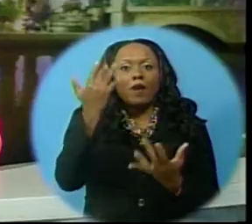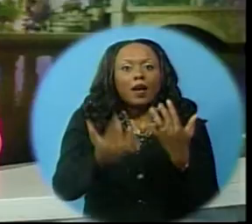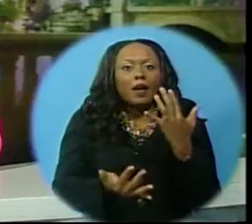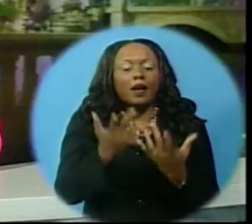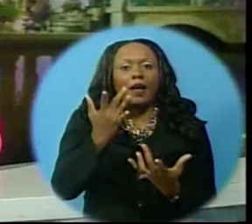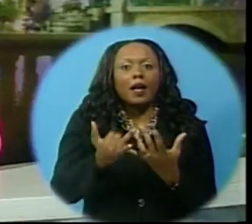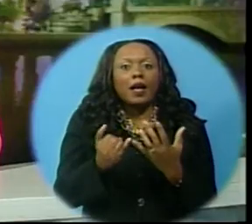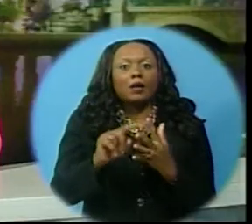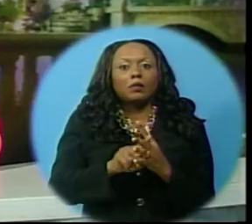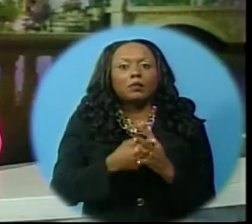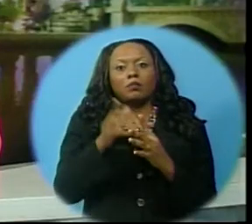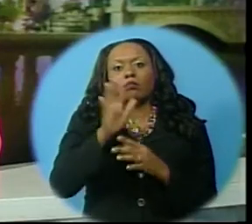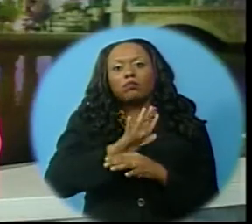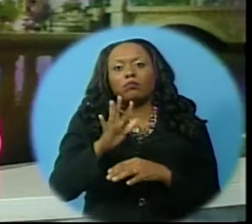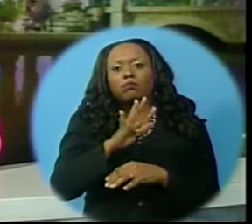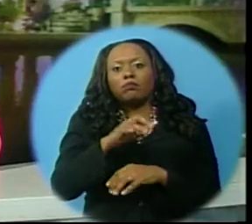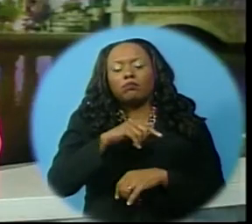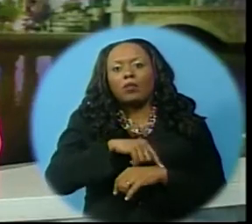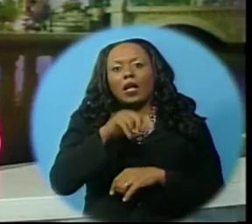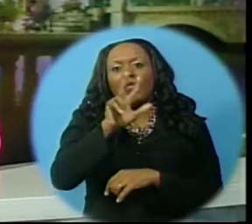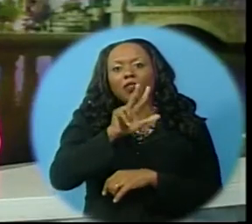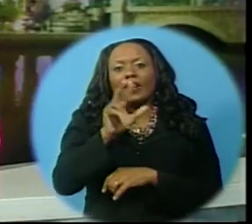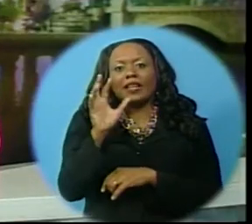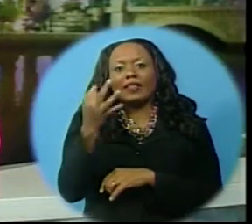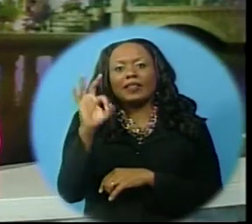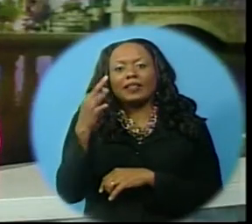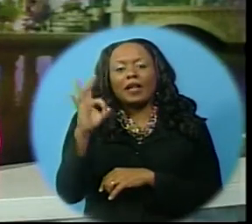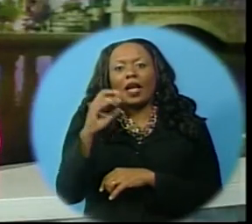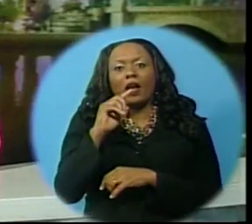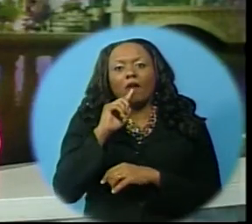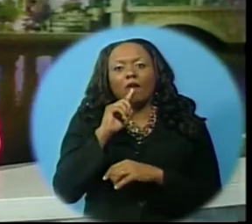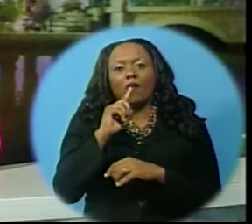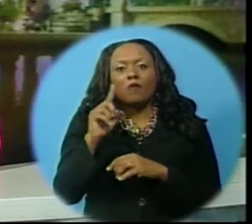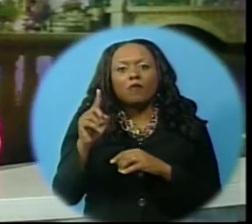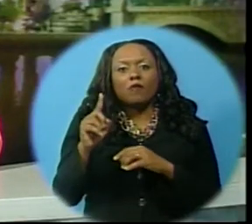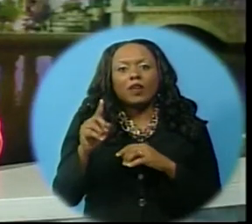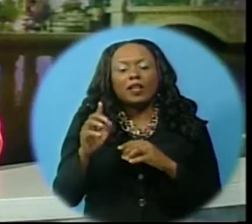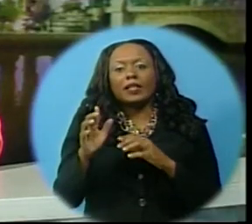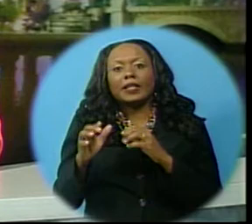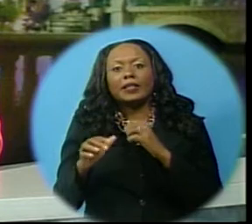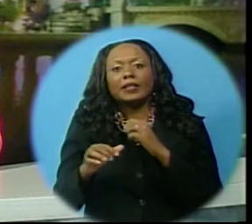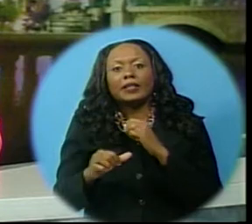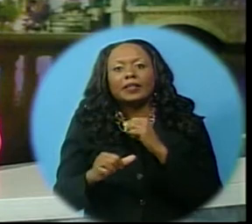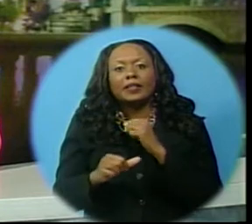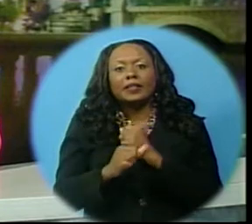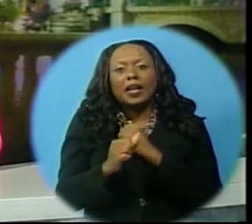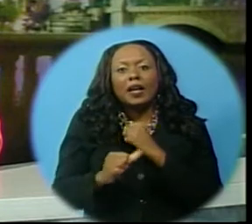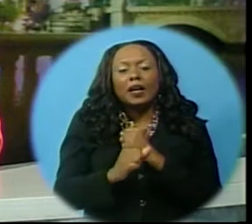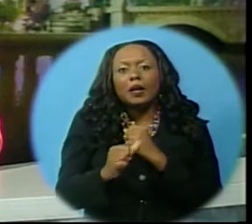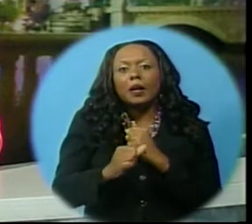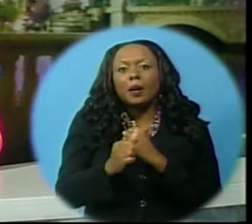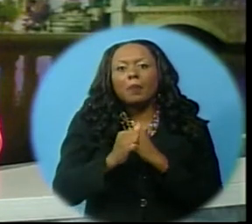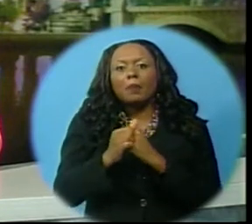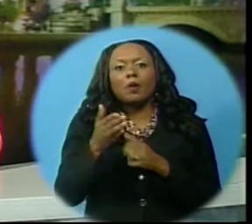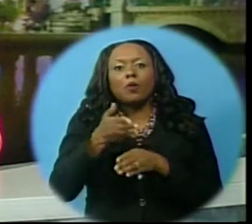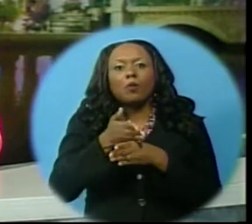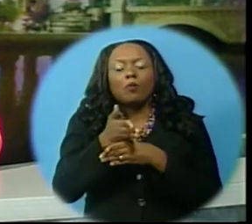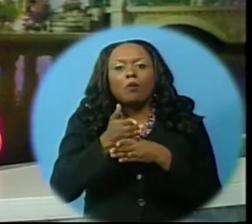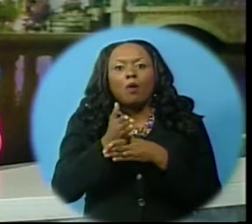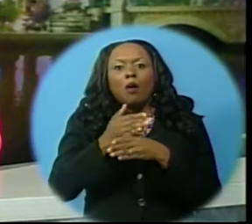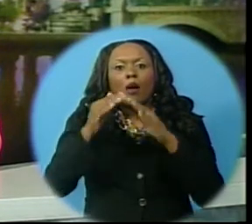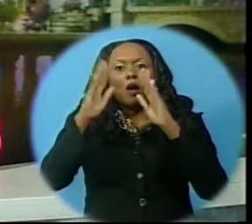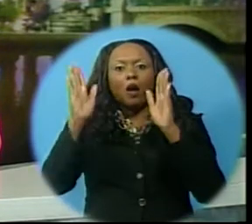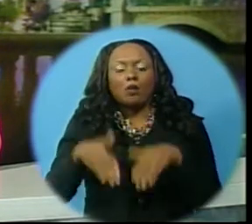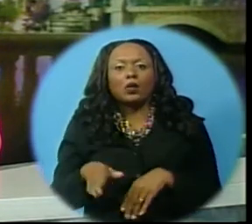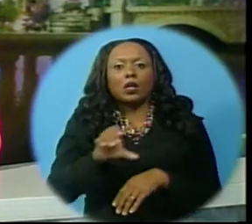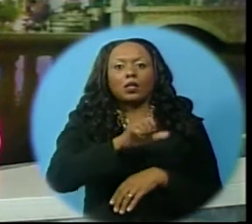started around 19 minutes after 3 and extensively damaged a timber structure owned by Junior Best. Officials say another